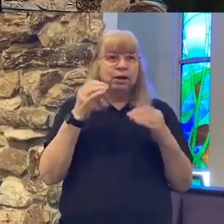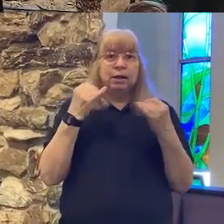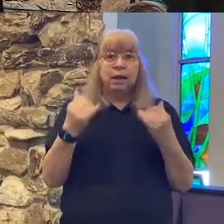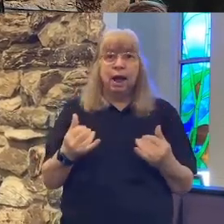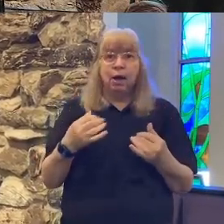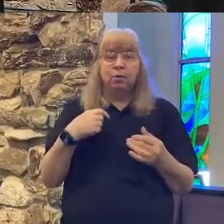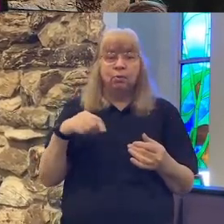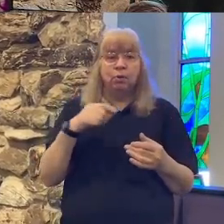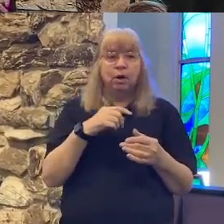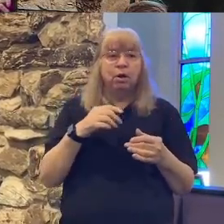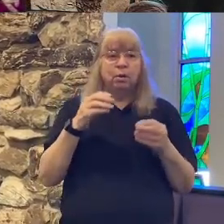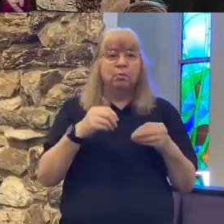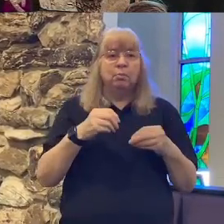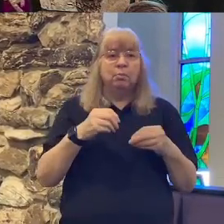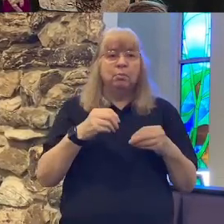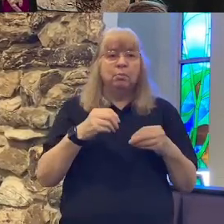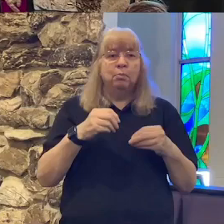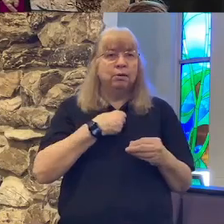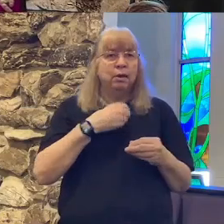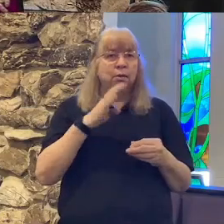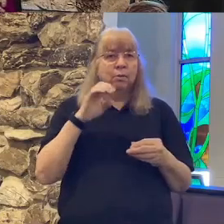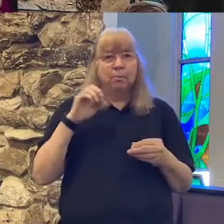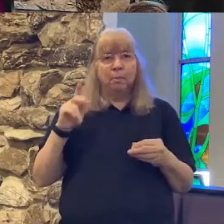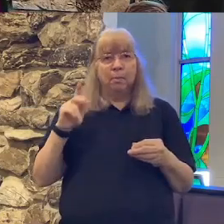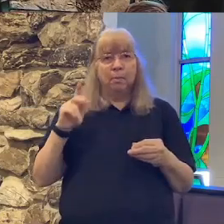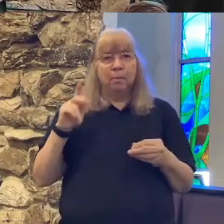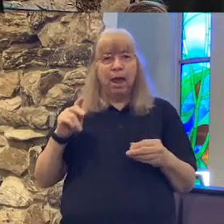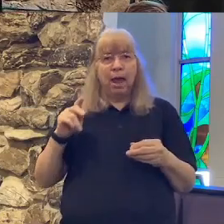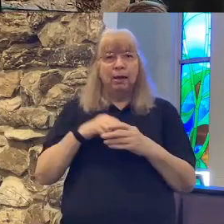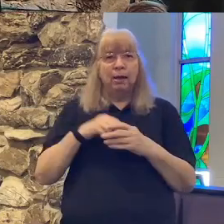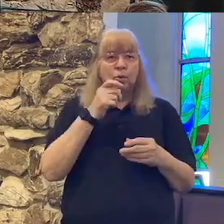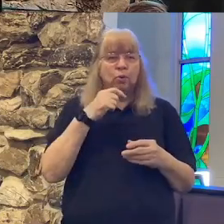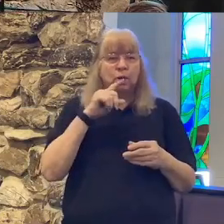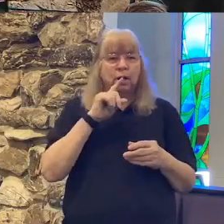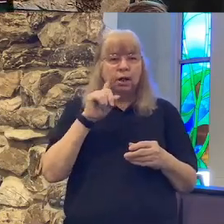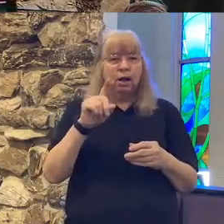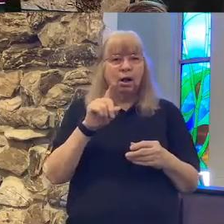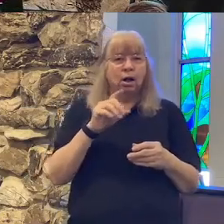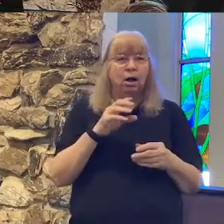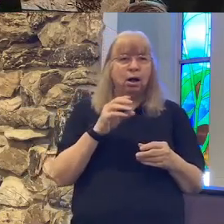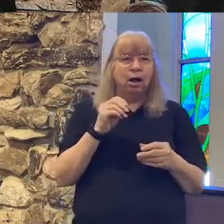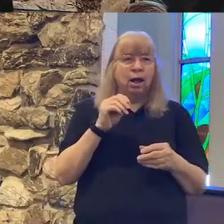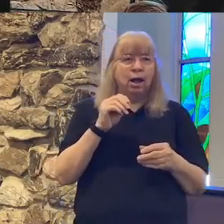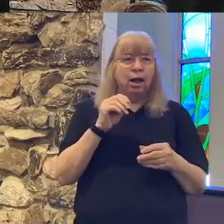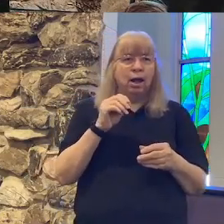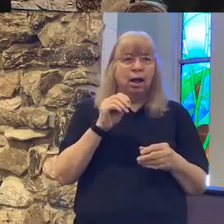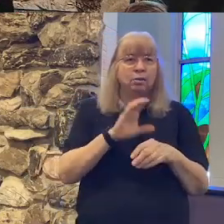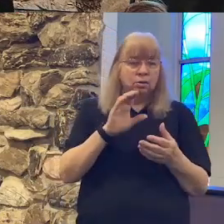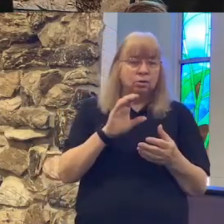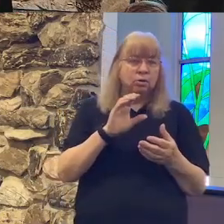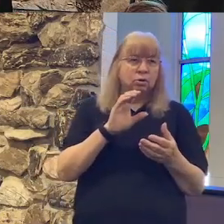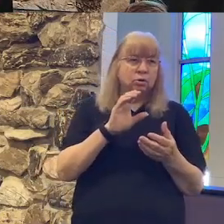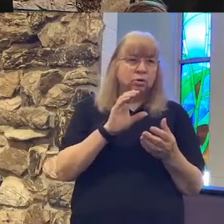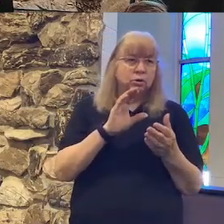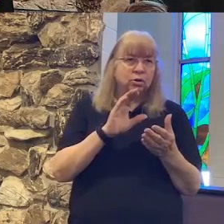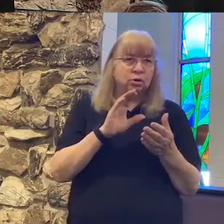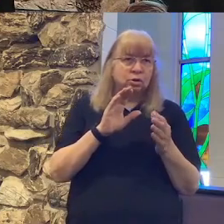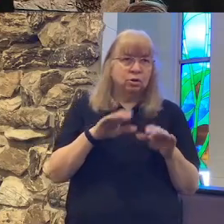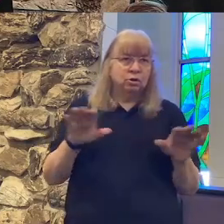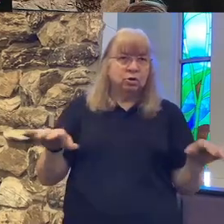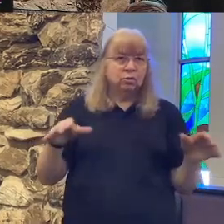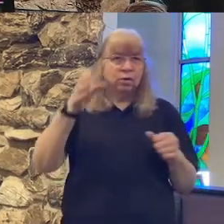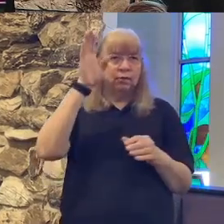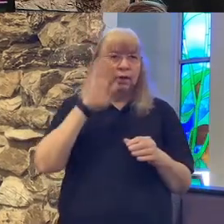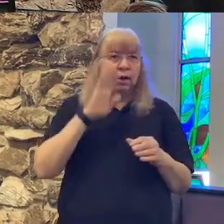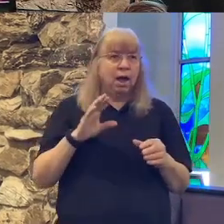grounding ourselves back into who we were and who we are as true children of God. We're back to